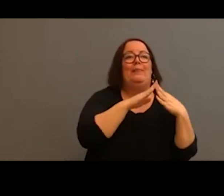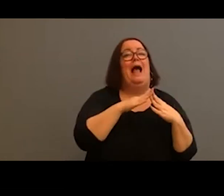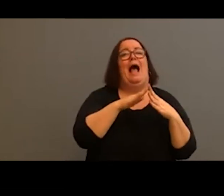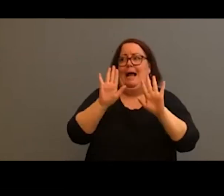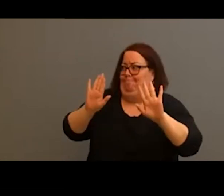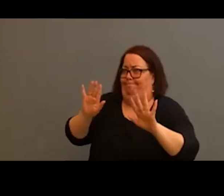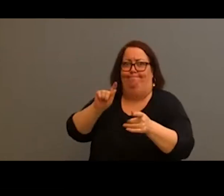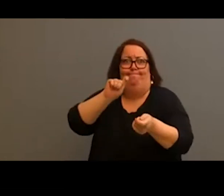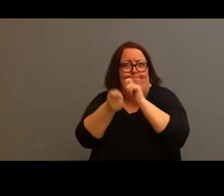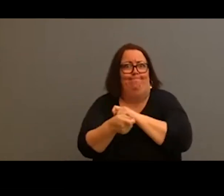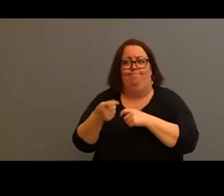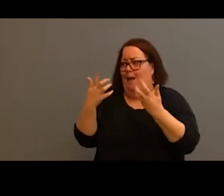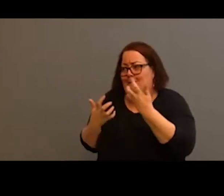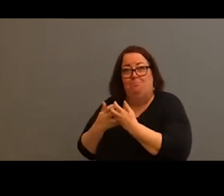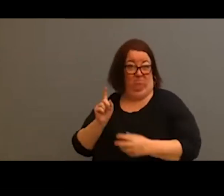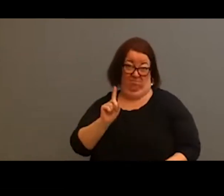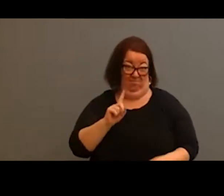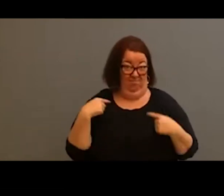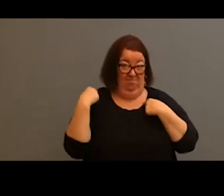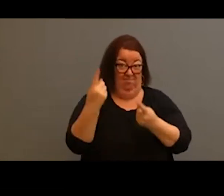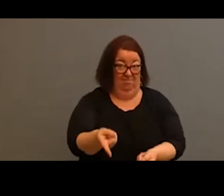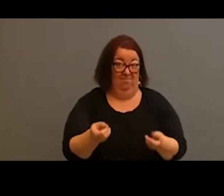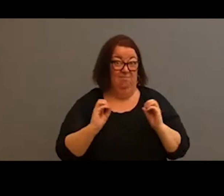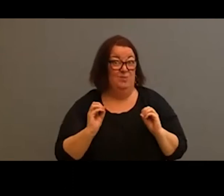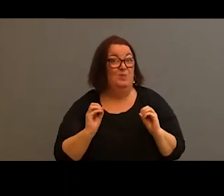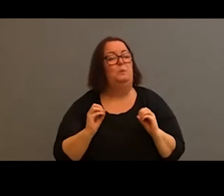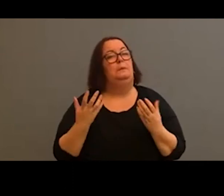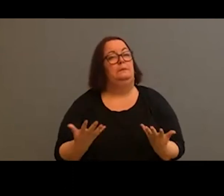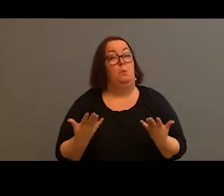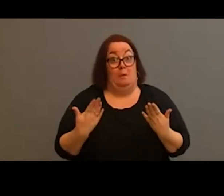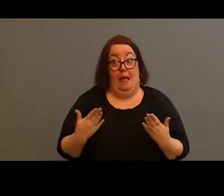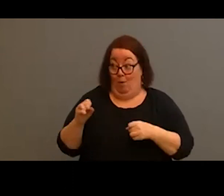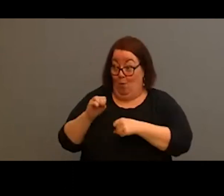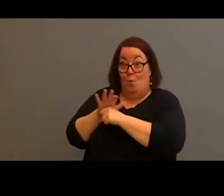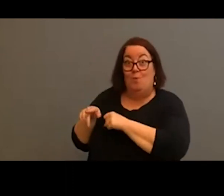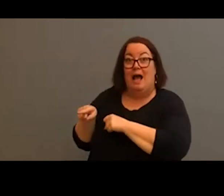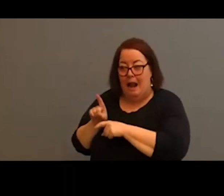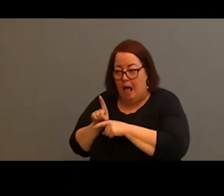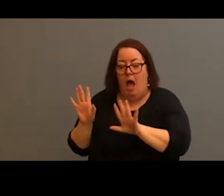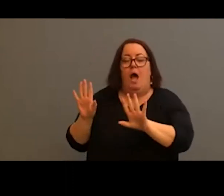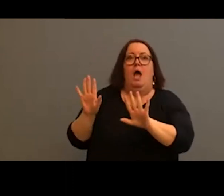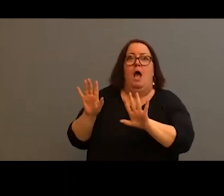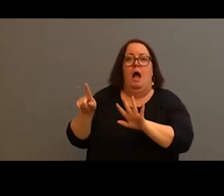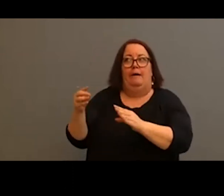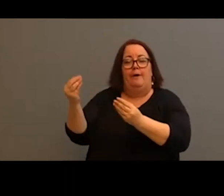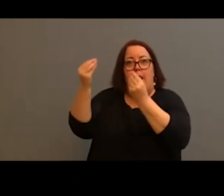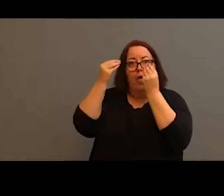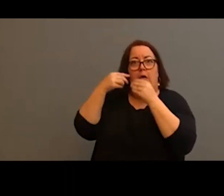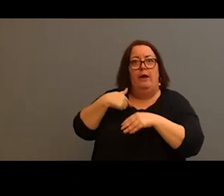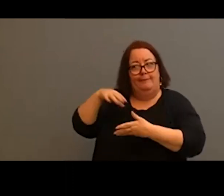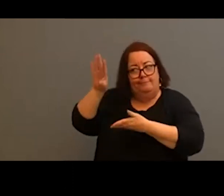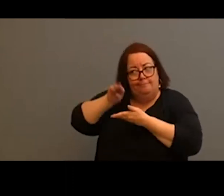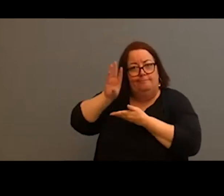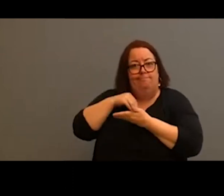And if COVID has taught us anything, or at least reaffirmed, it's the importance of being able to be